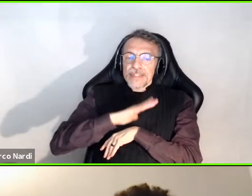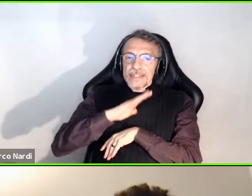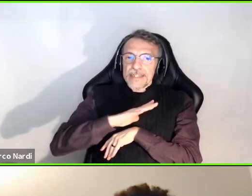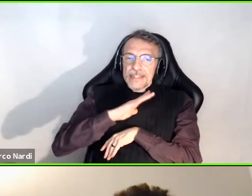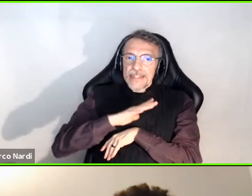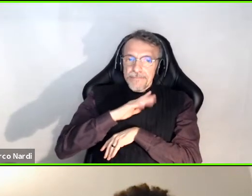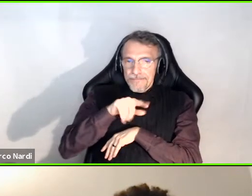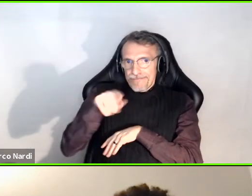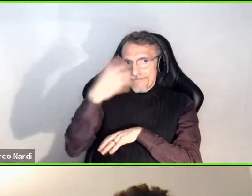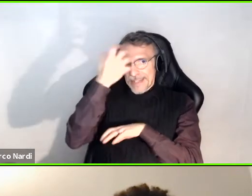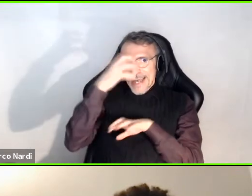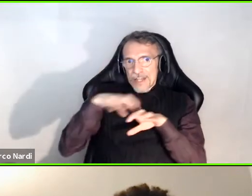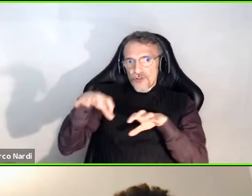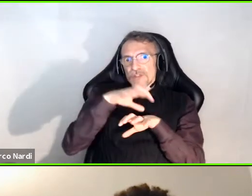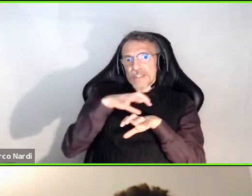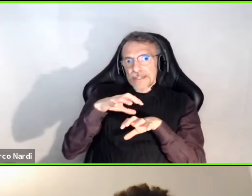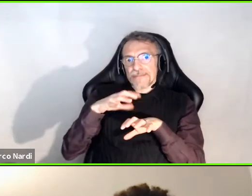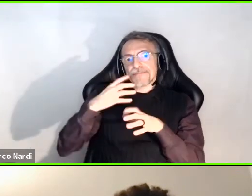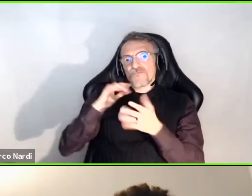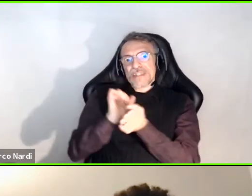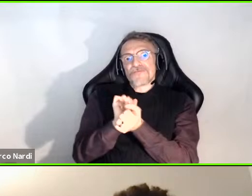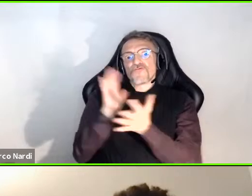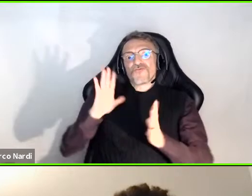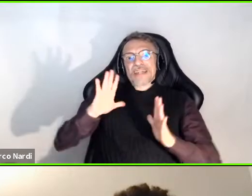these countries require relief